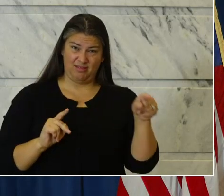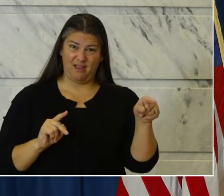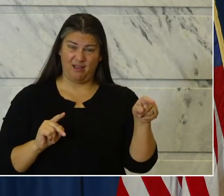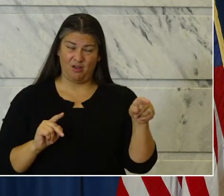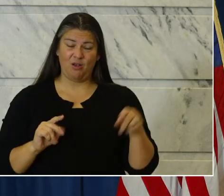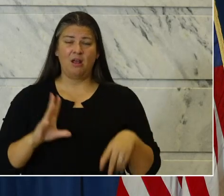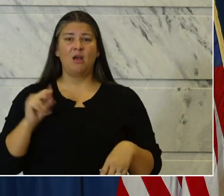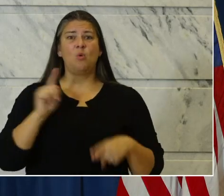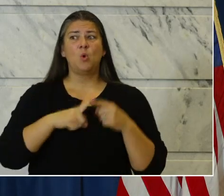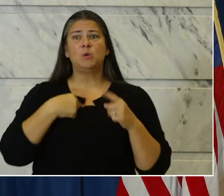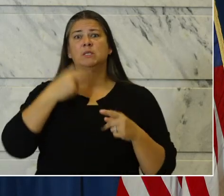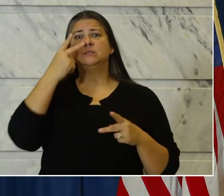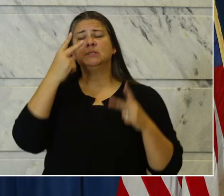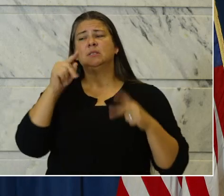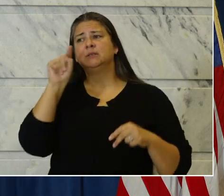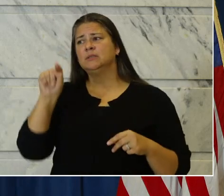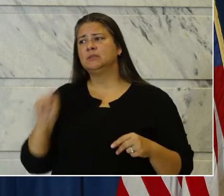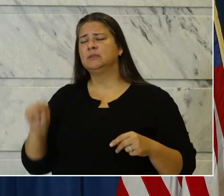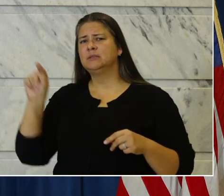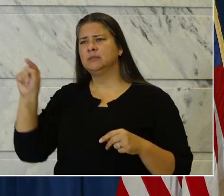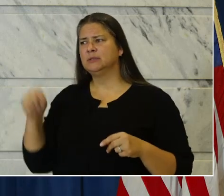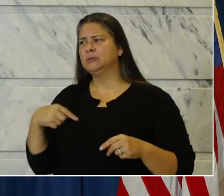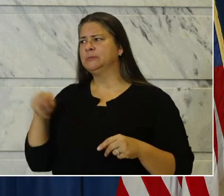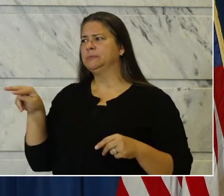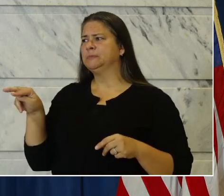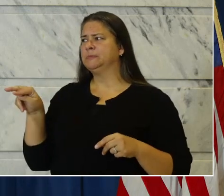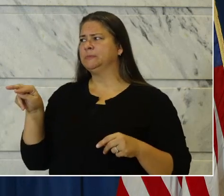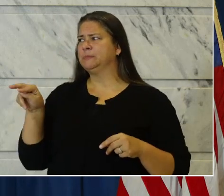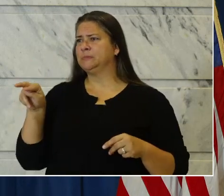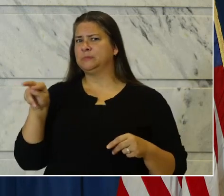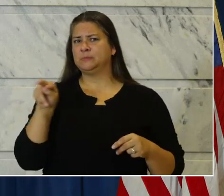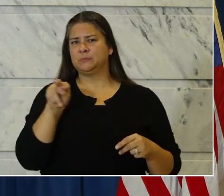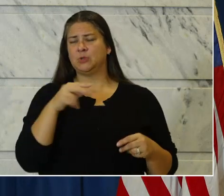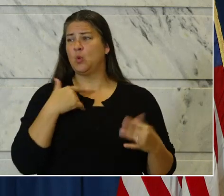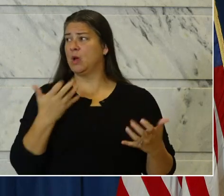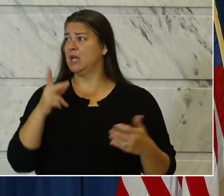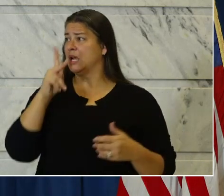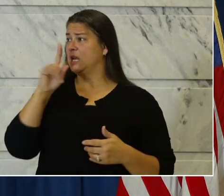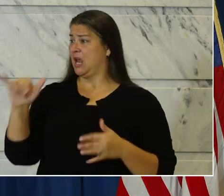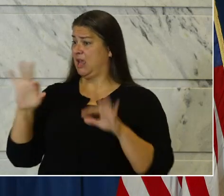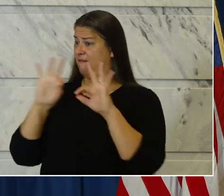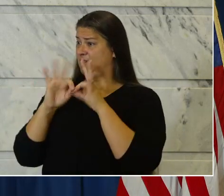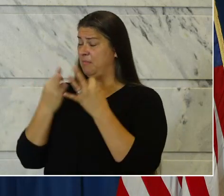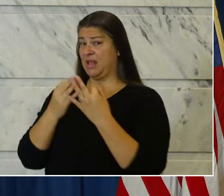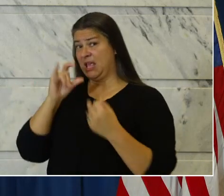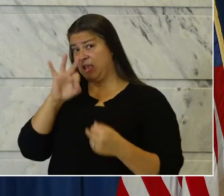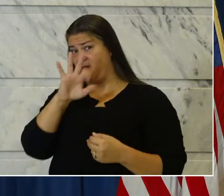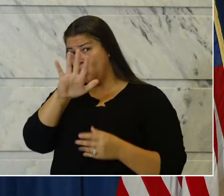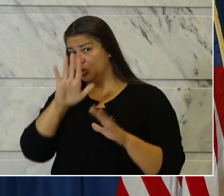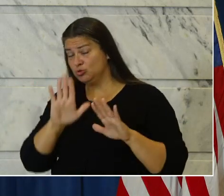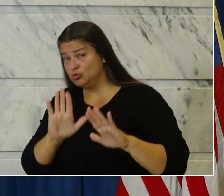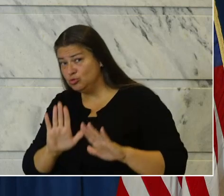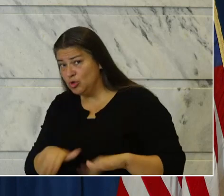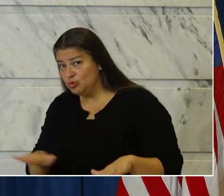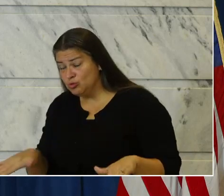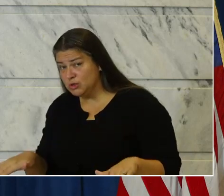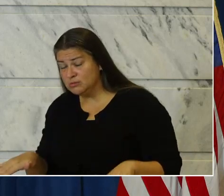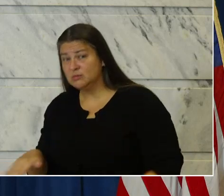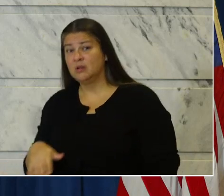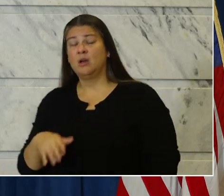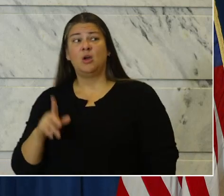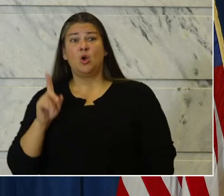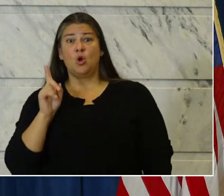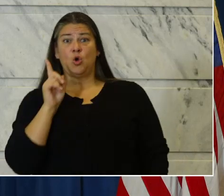in other places too. So I would ask our Kentucky families, if your kids are going back